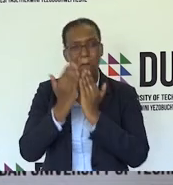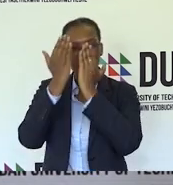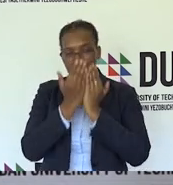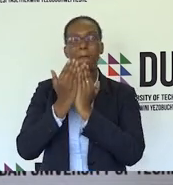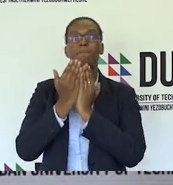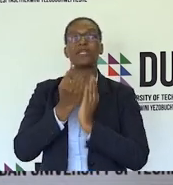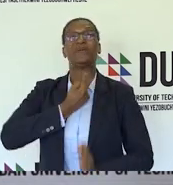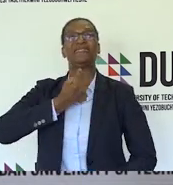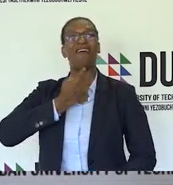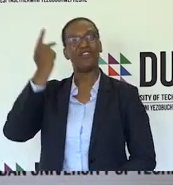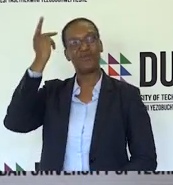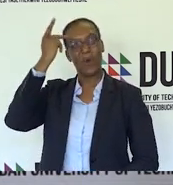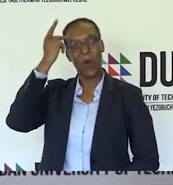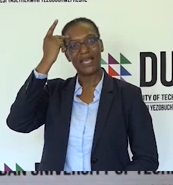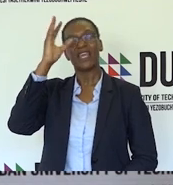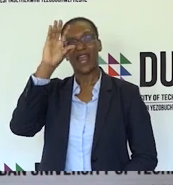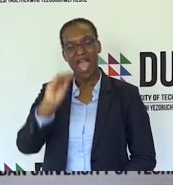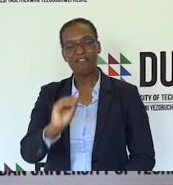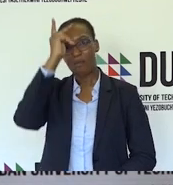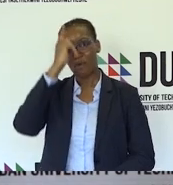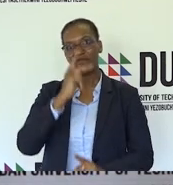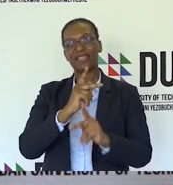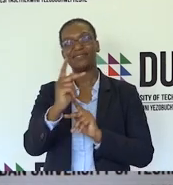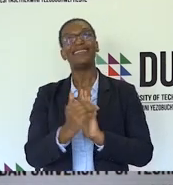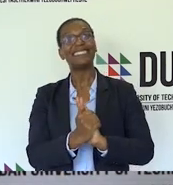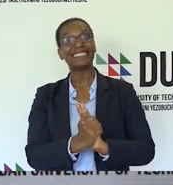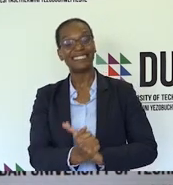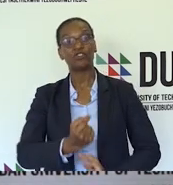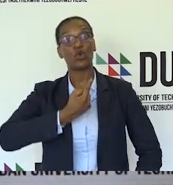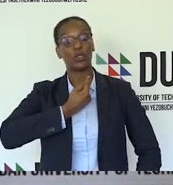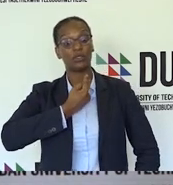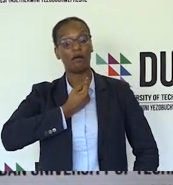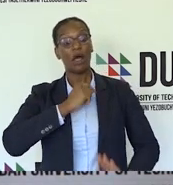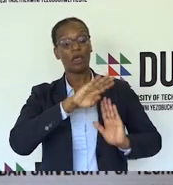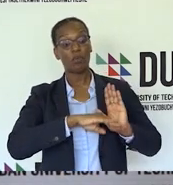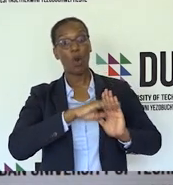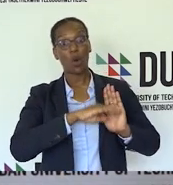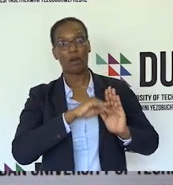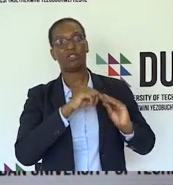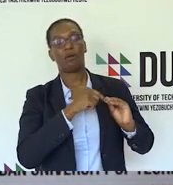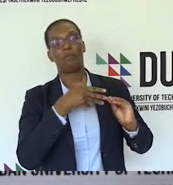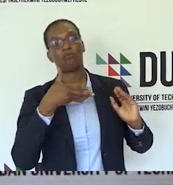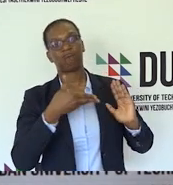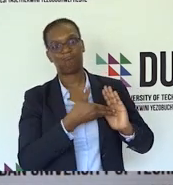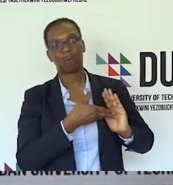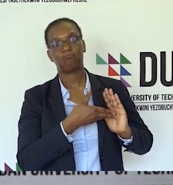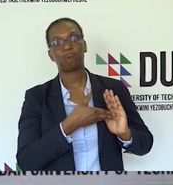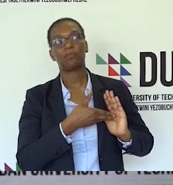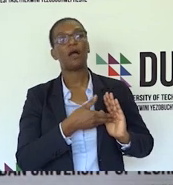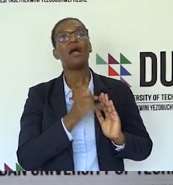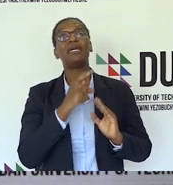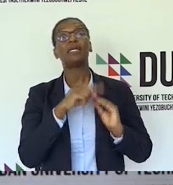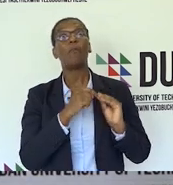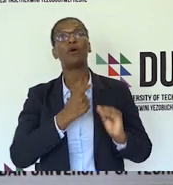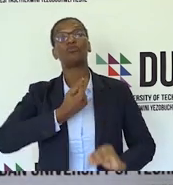and high-level intellectual and professional skills that that program is about. It's really about